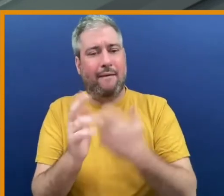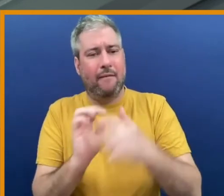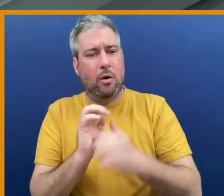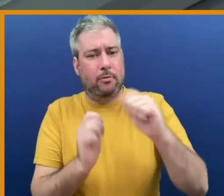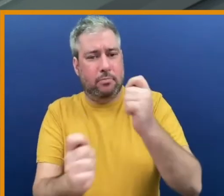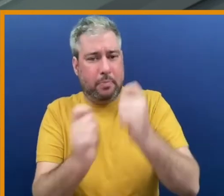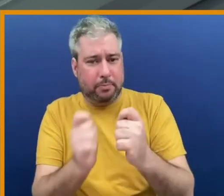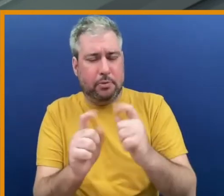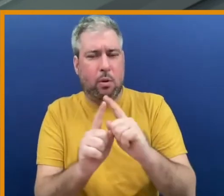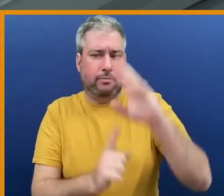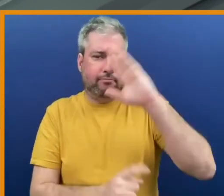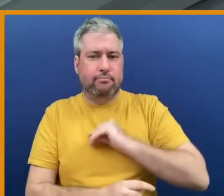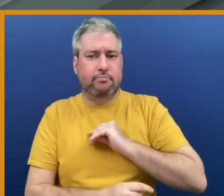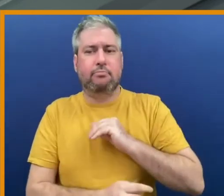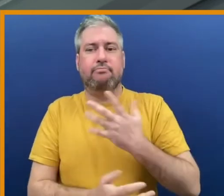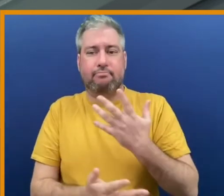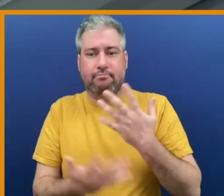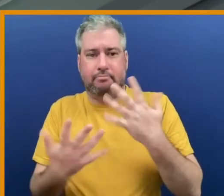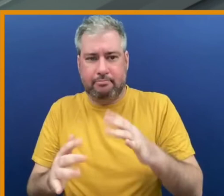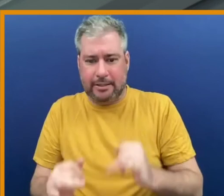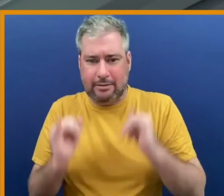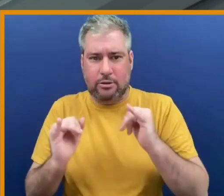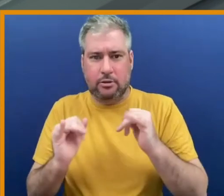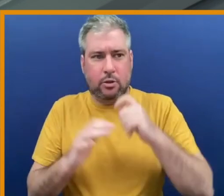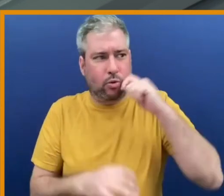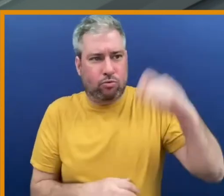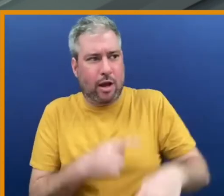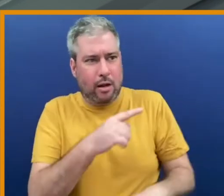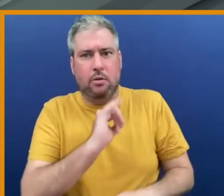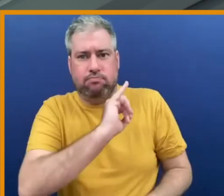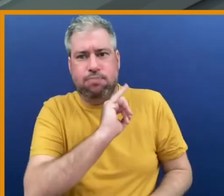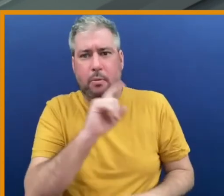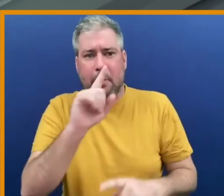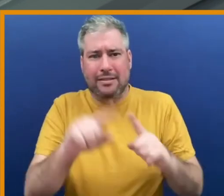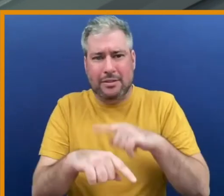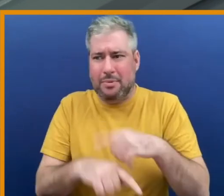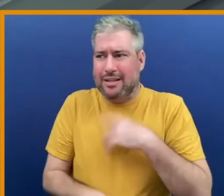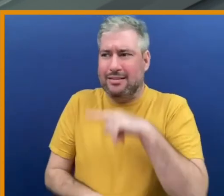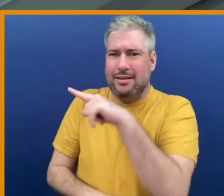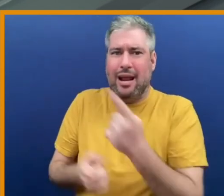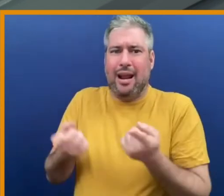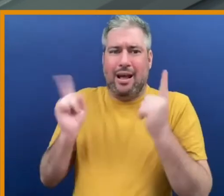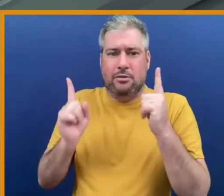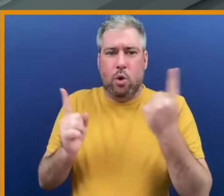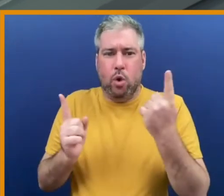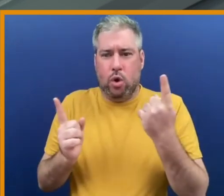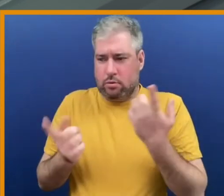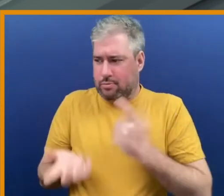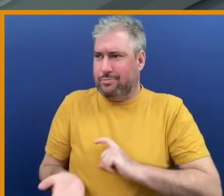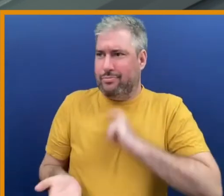to have a leader who inspires confidence and integrity. And I just want to just note,